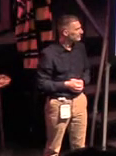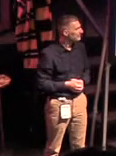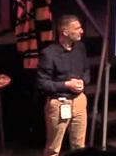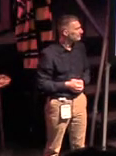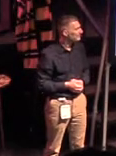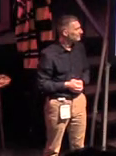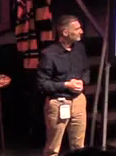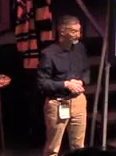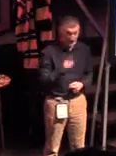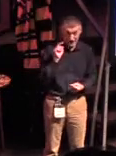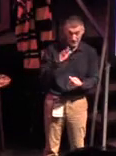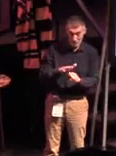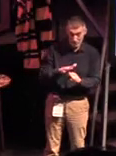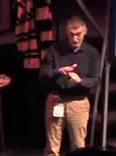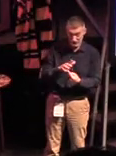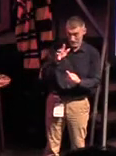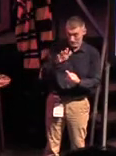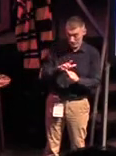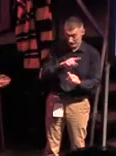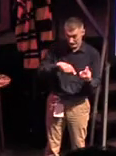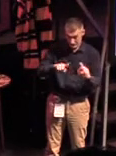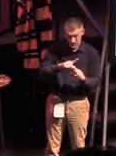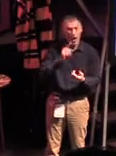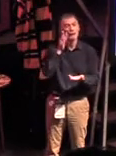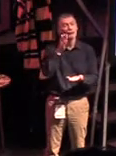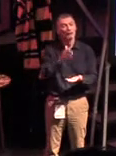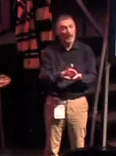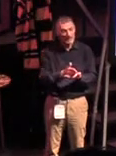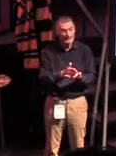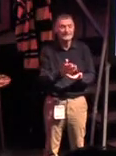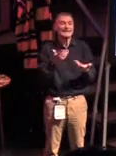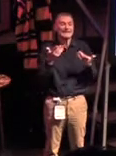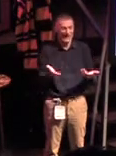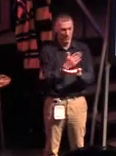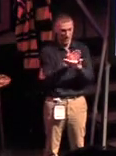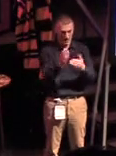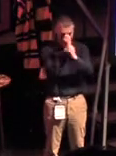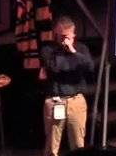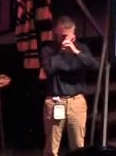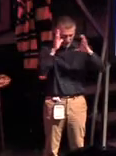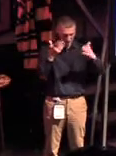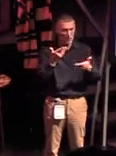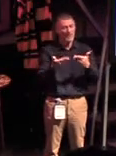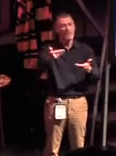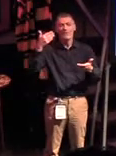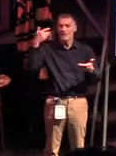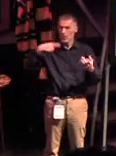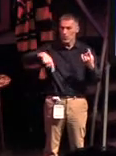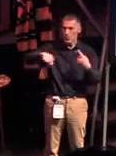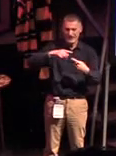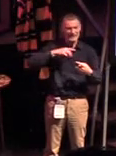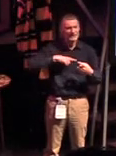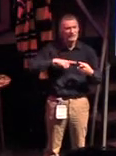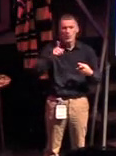But, and this is important, our reality is clearer than before, and what we have to do is to regain our